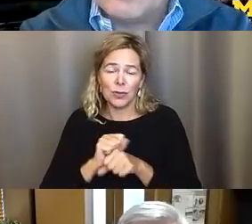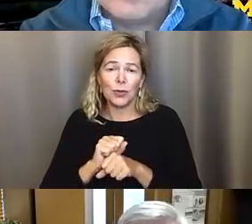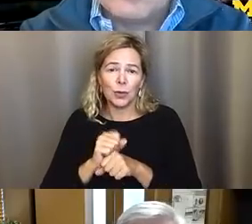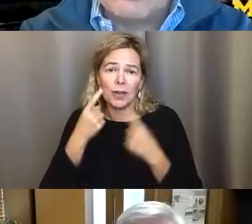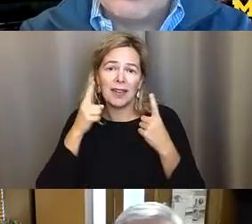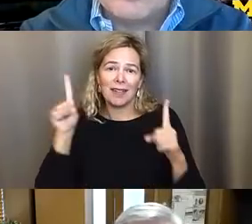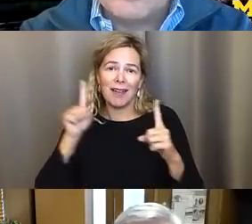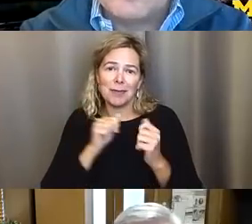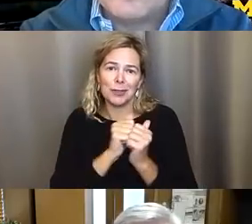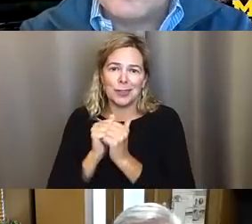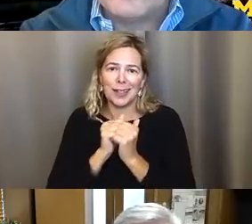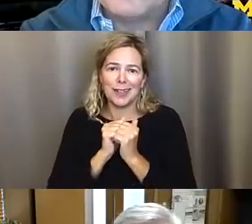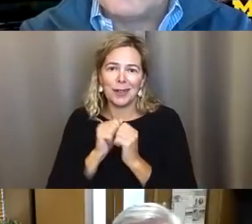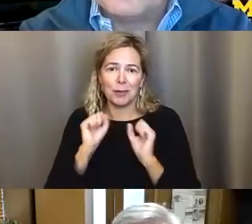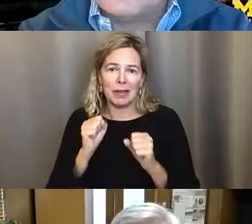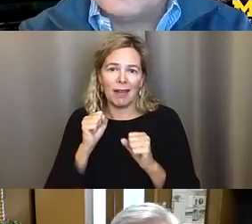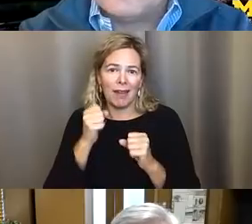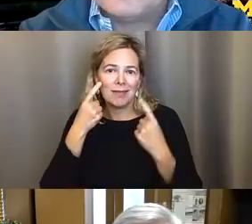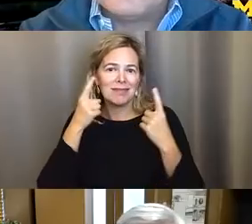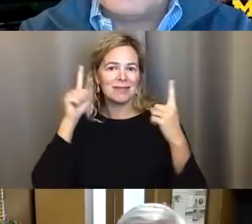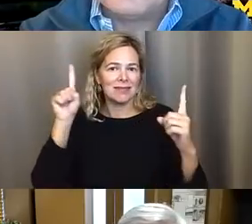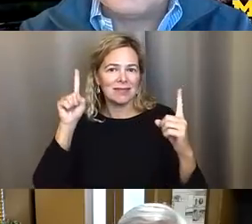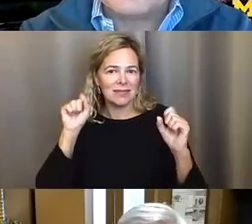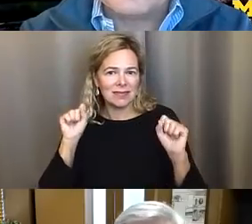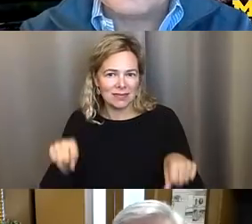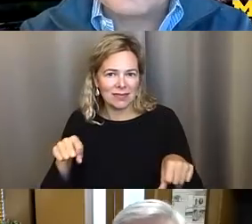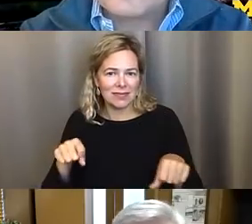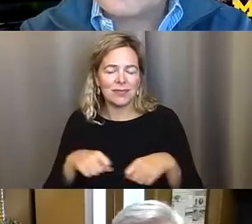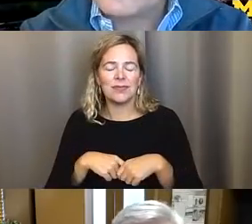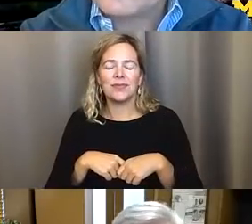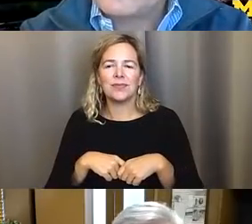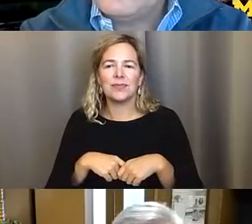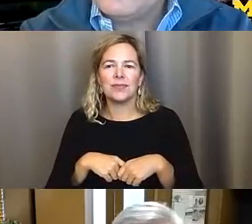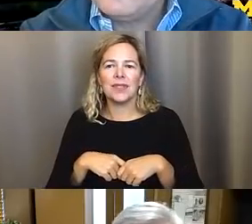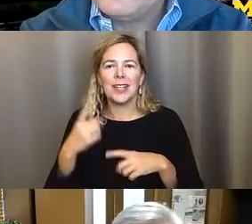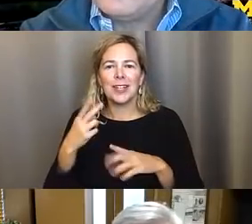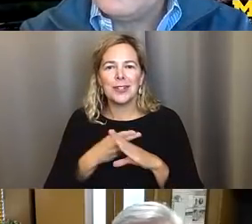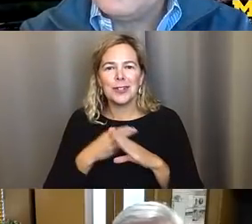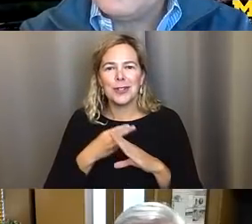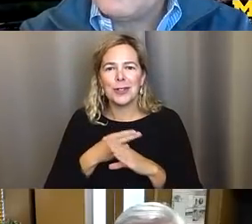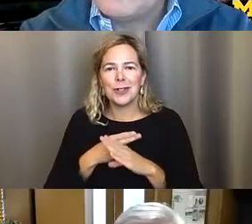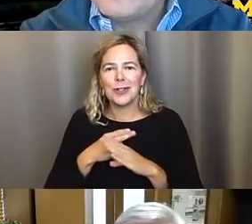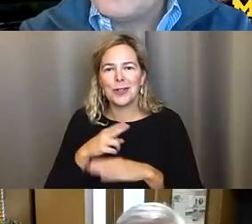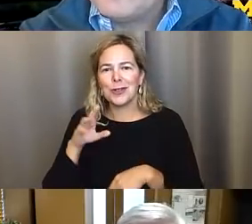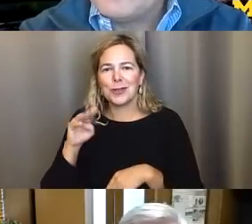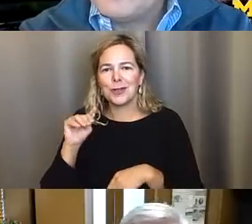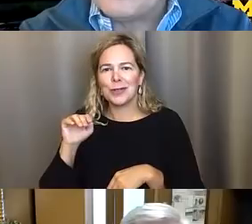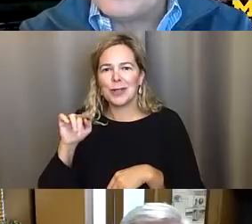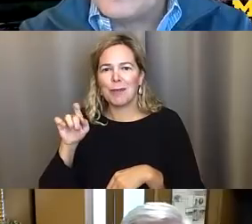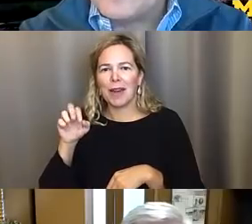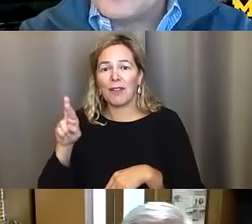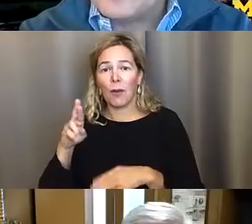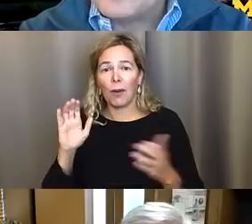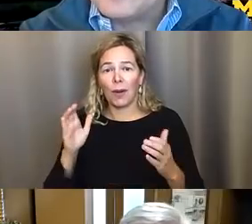we can achieve our aspirations. And to use a poor metaphor, we may be in an era